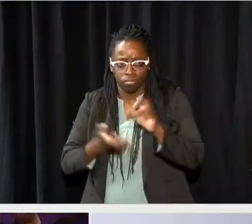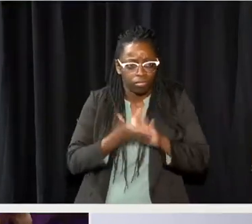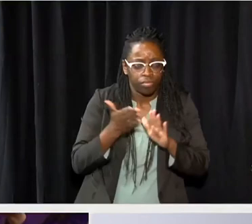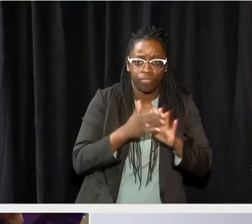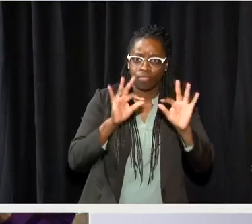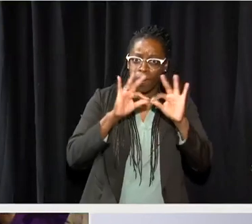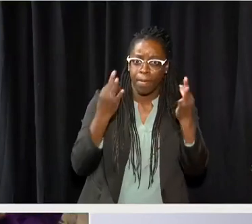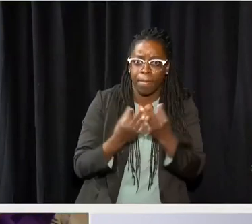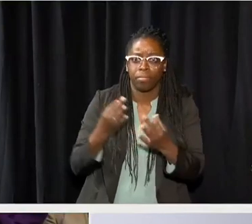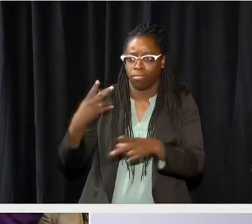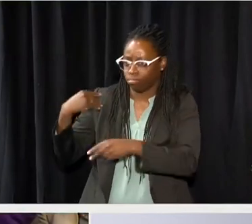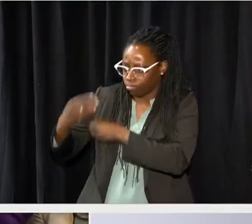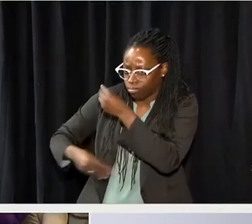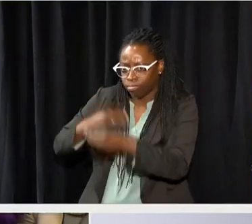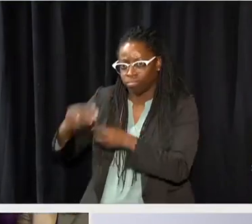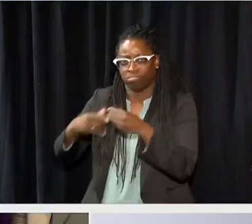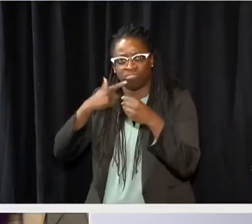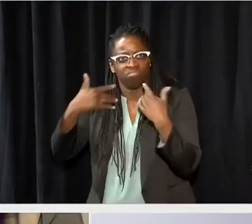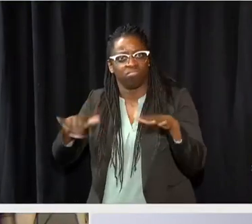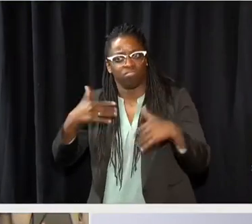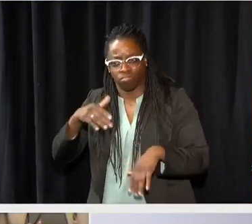table.